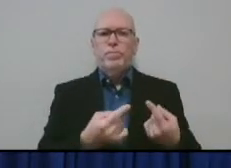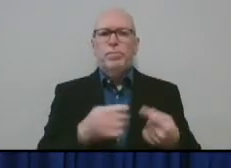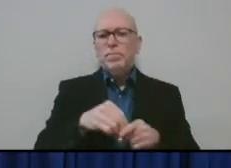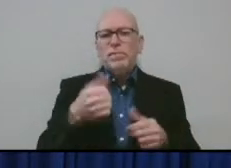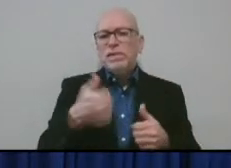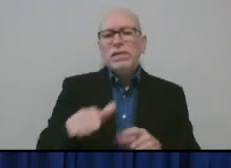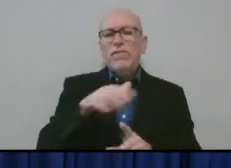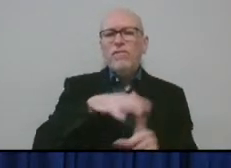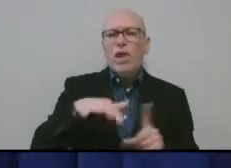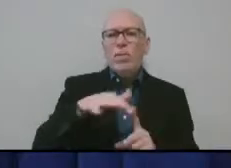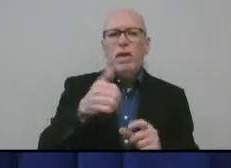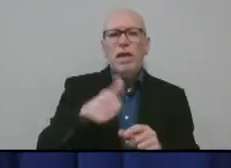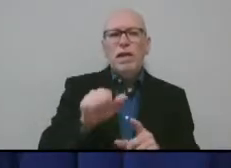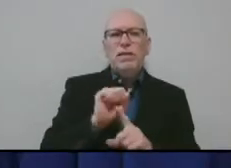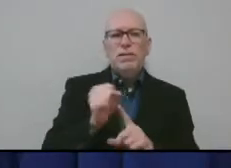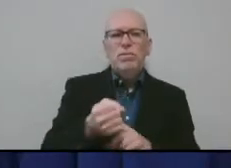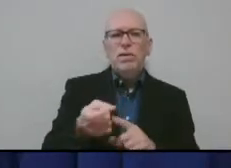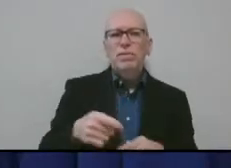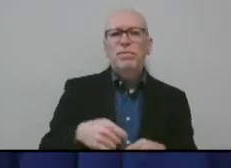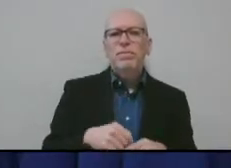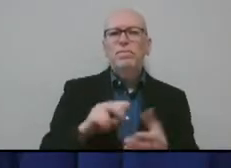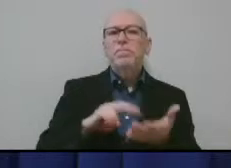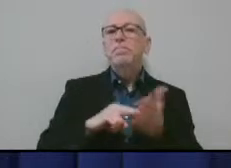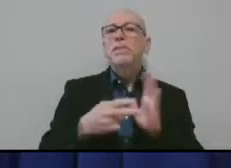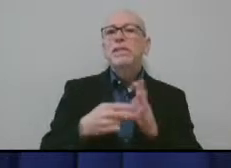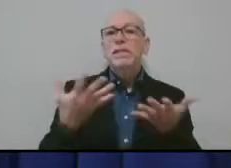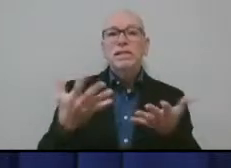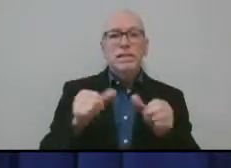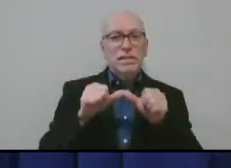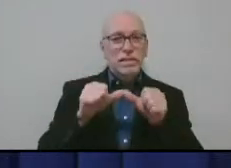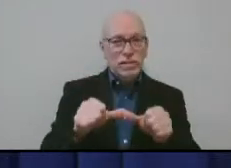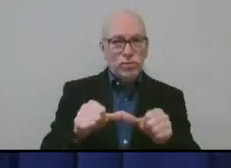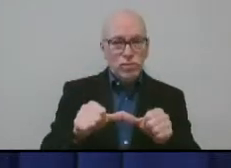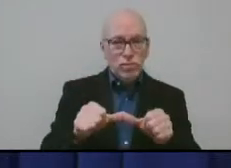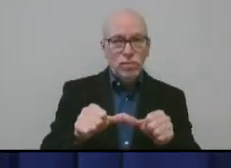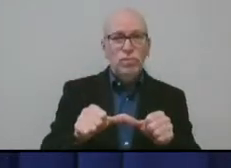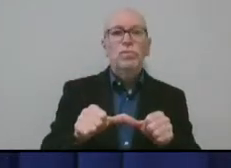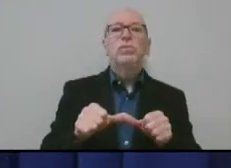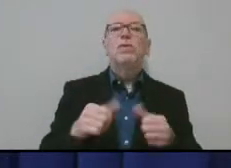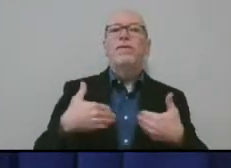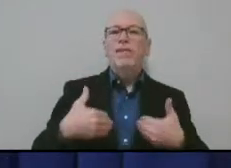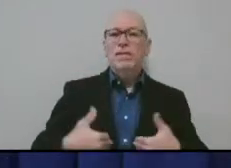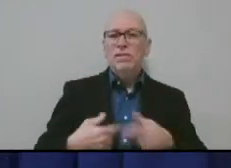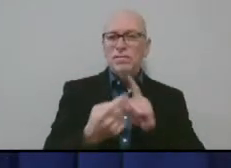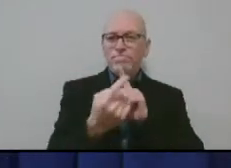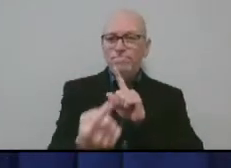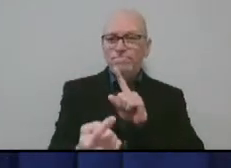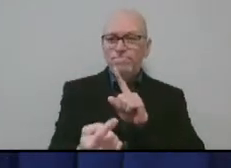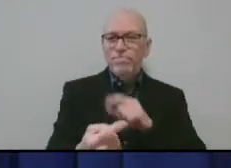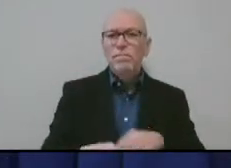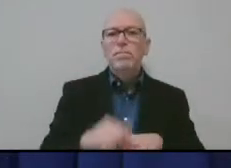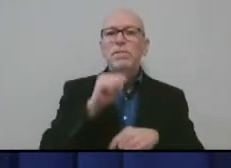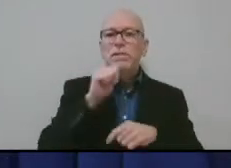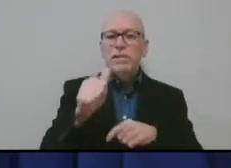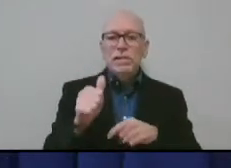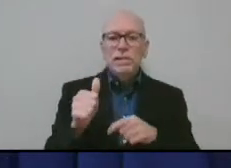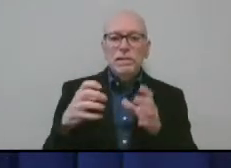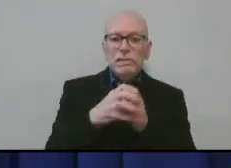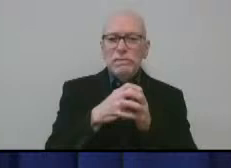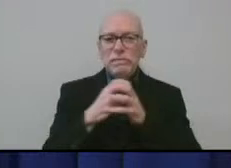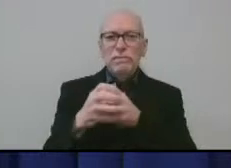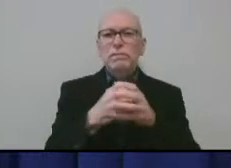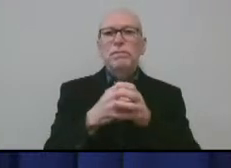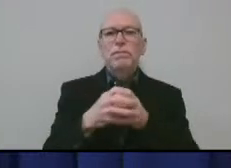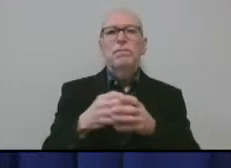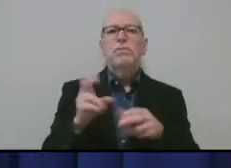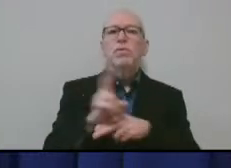any situation, and that's got to do with continuing to physically distance and not cram into areas and